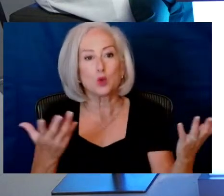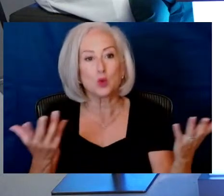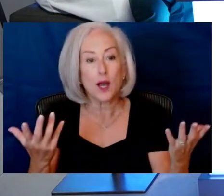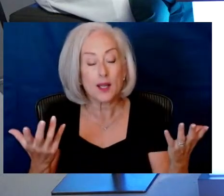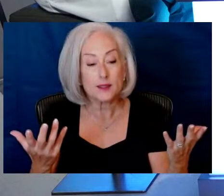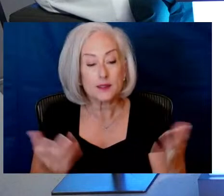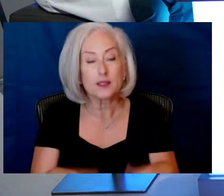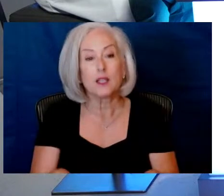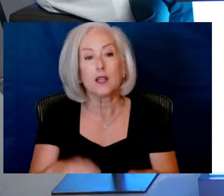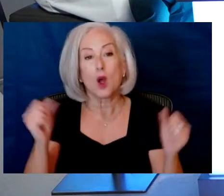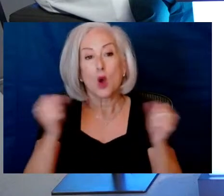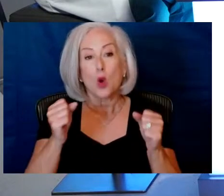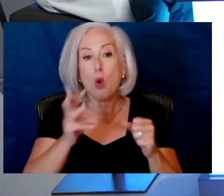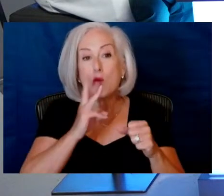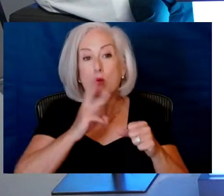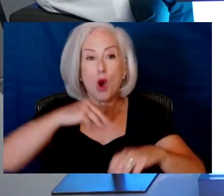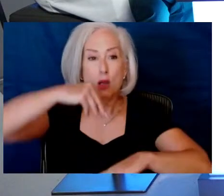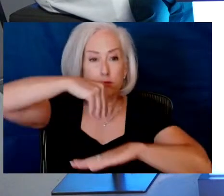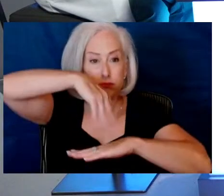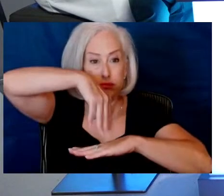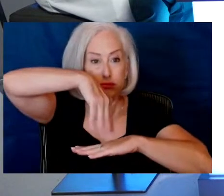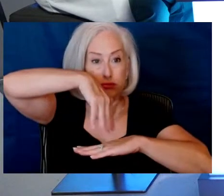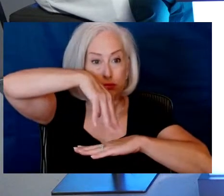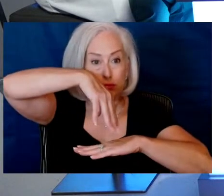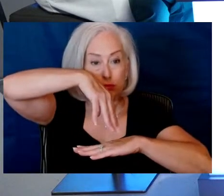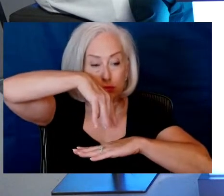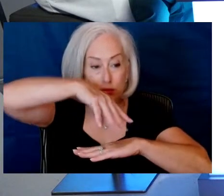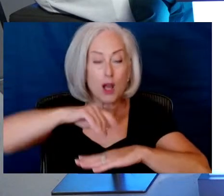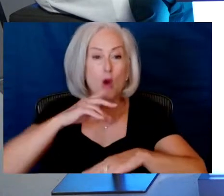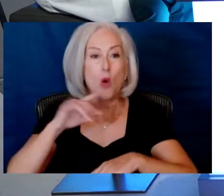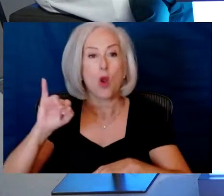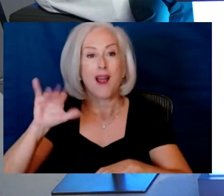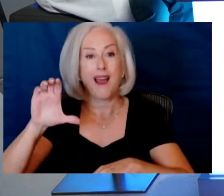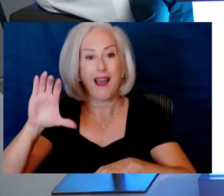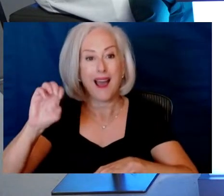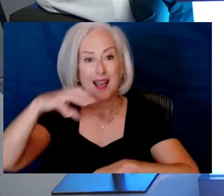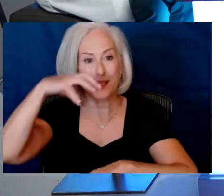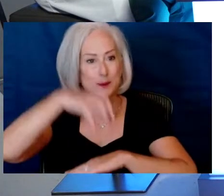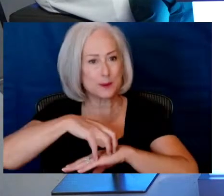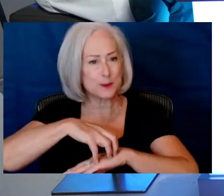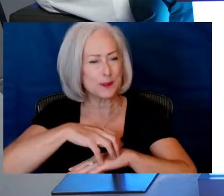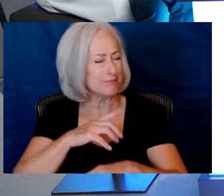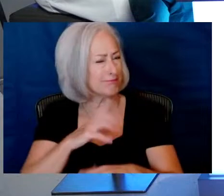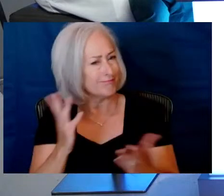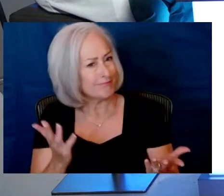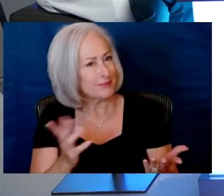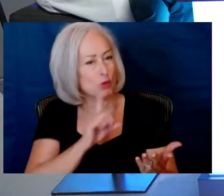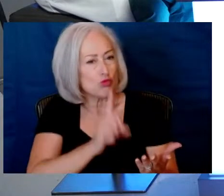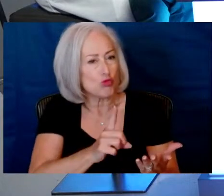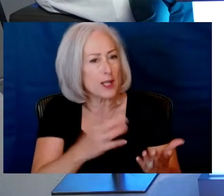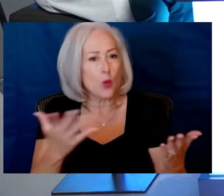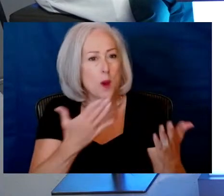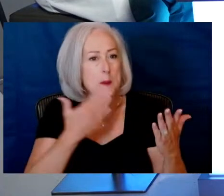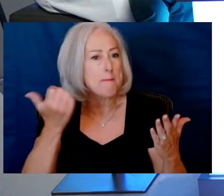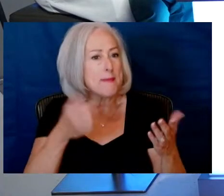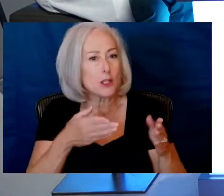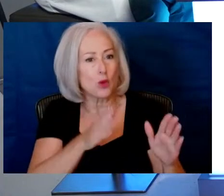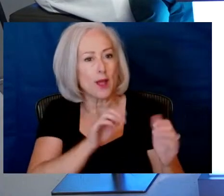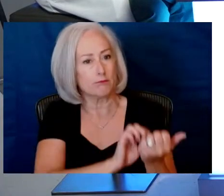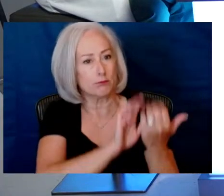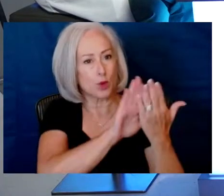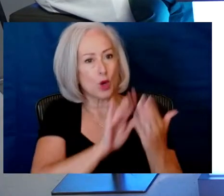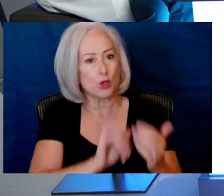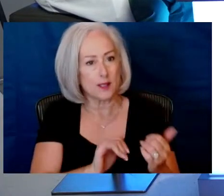actually the best method to go about post-burn or immediately after that burn to get your skin better, to get you